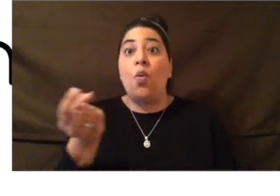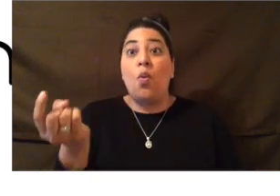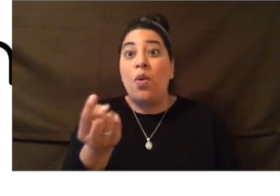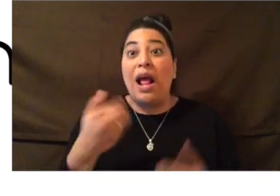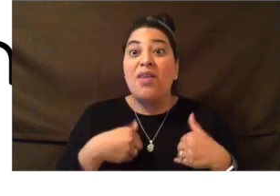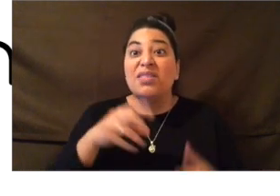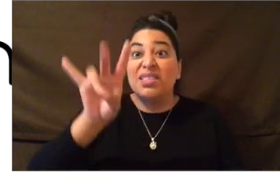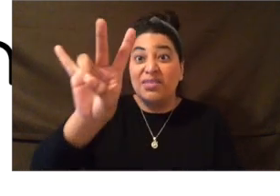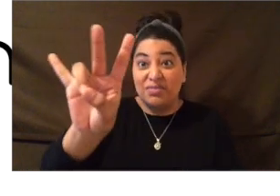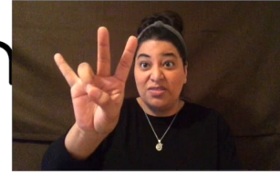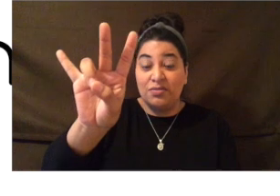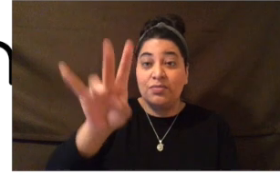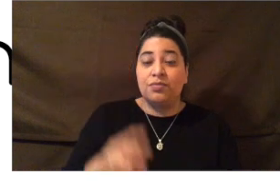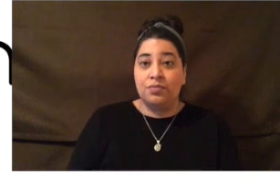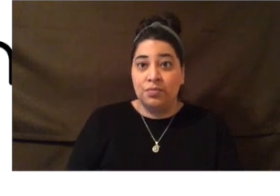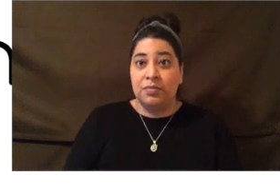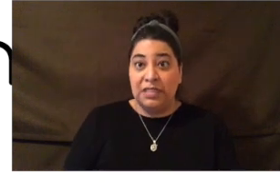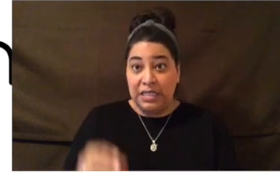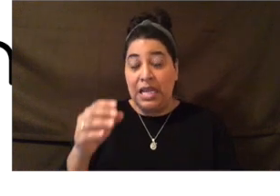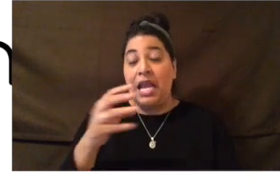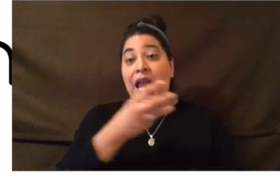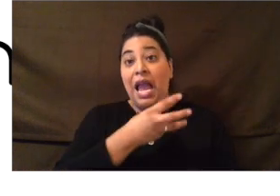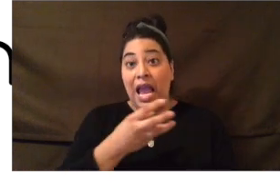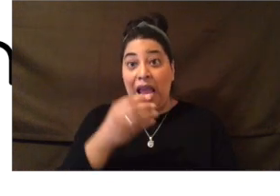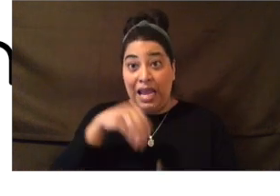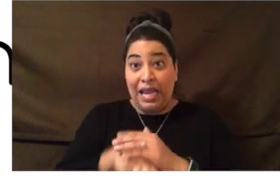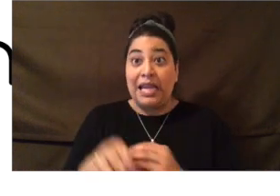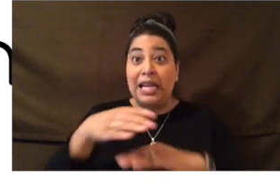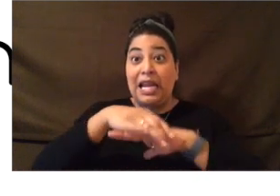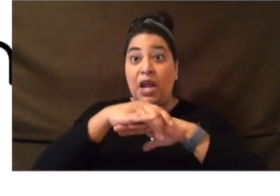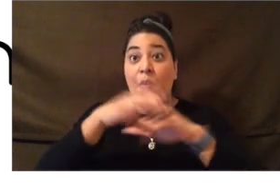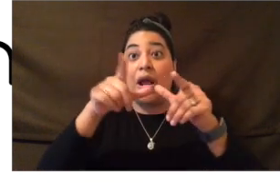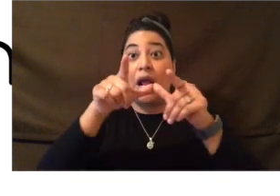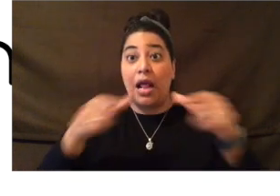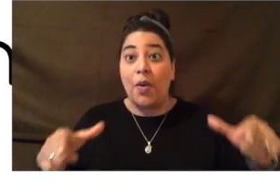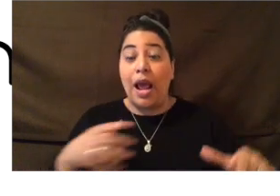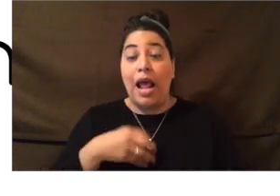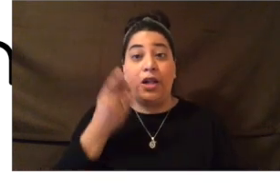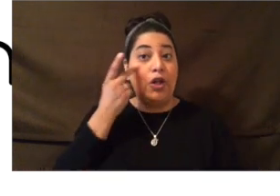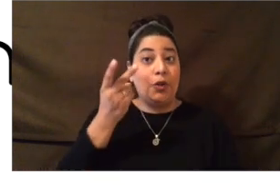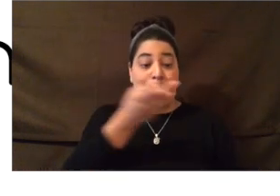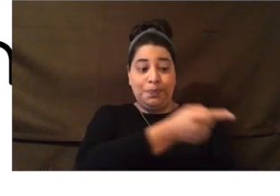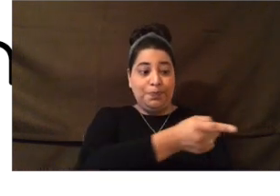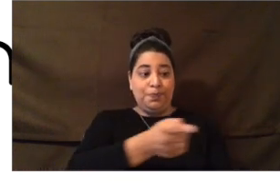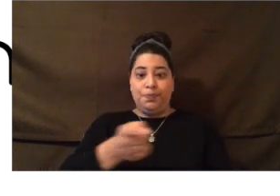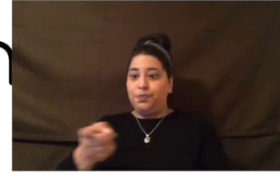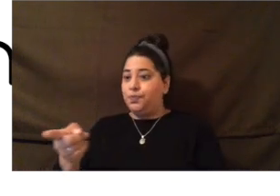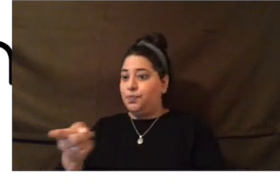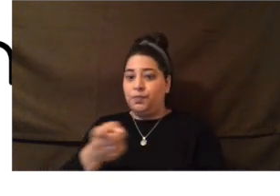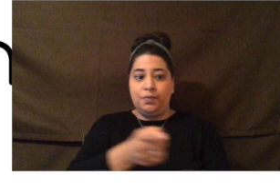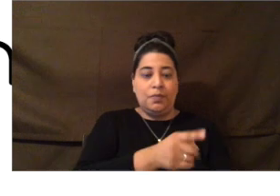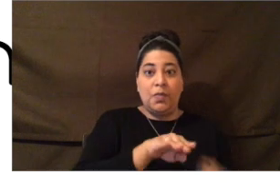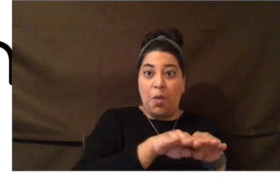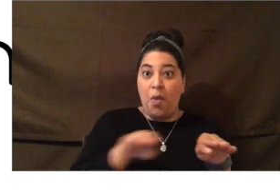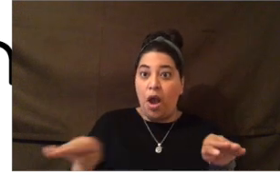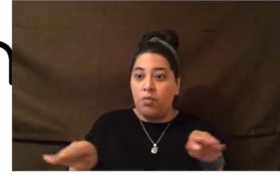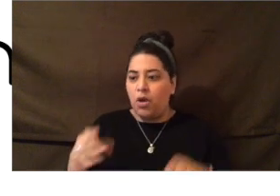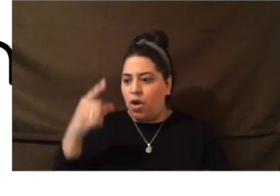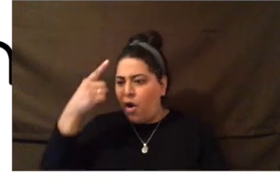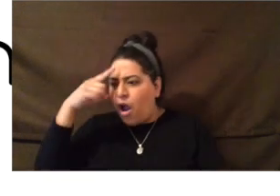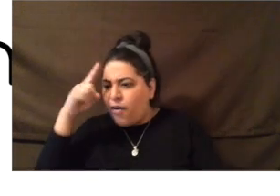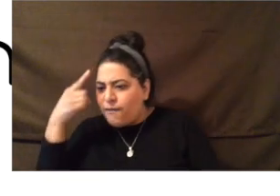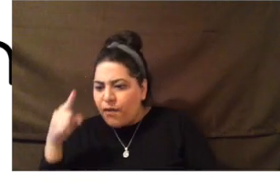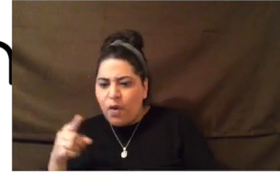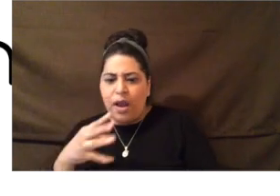other words together. And there are only 7 coordinating conjunctions in the English language. And look, there they